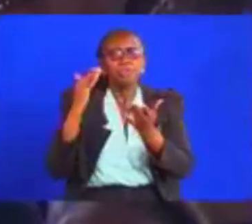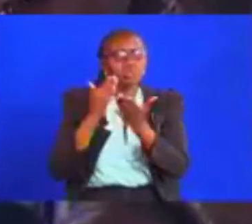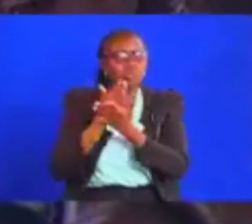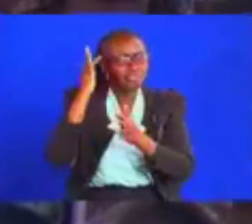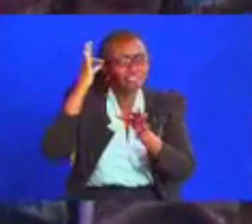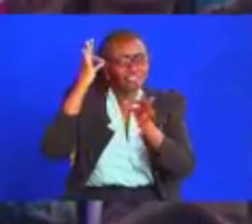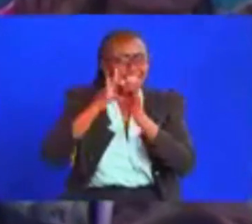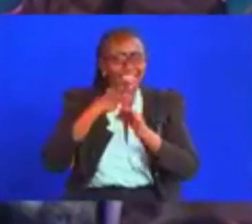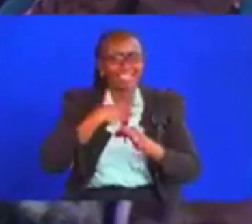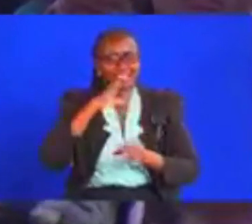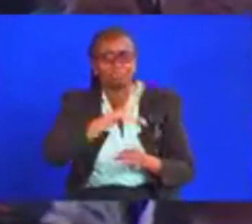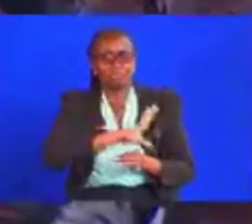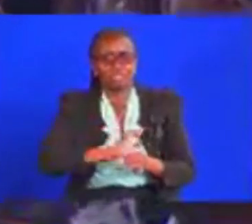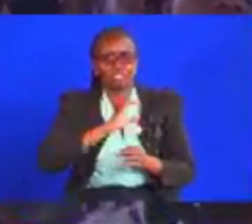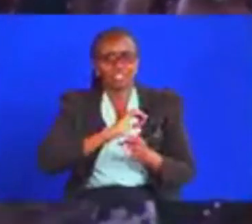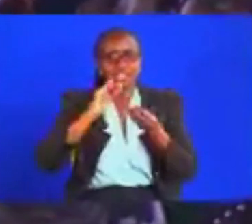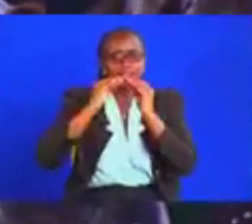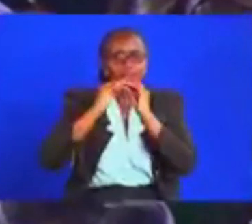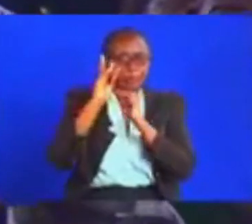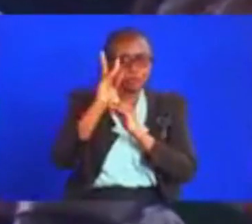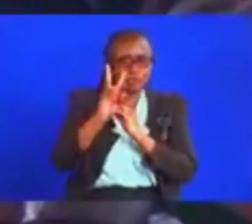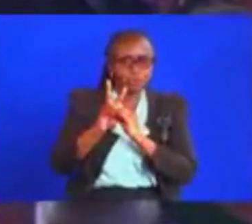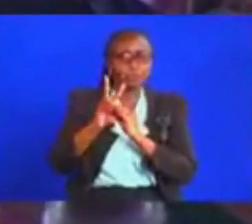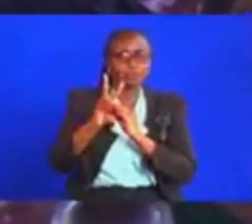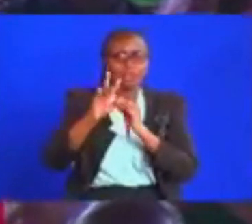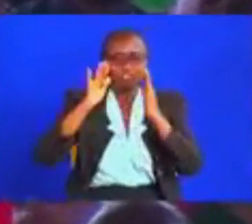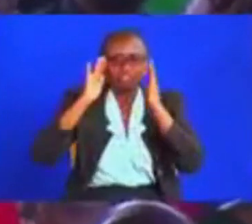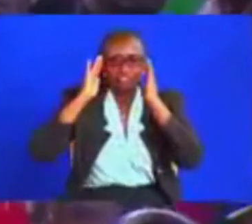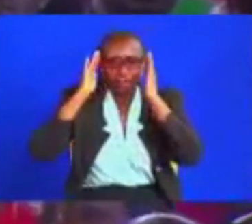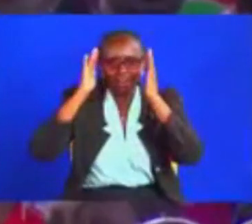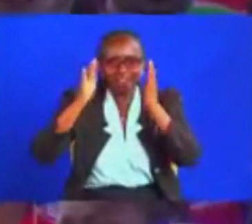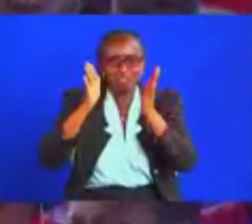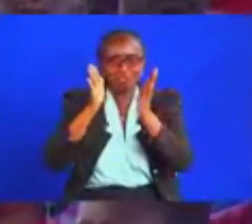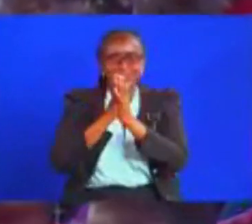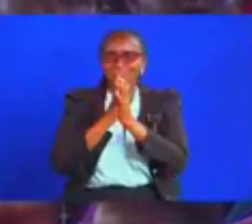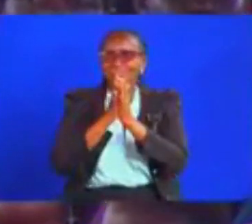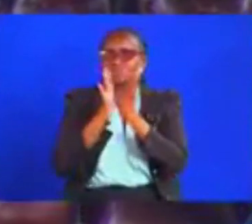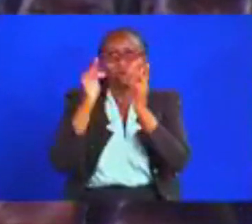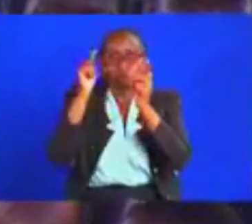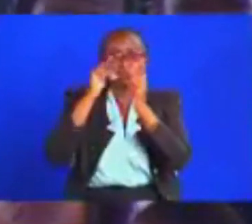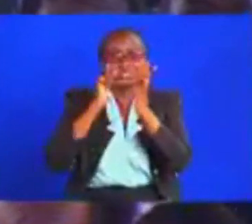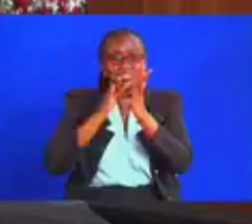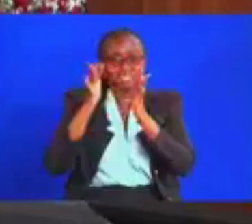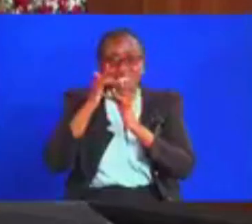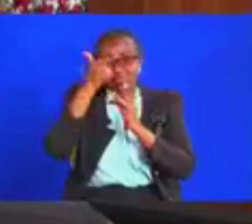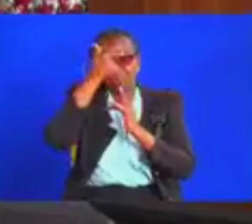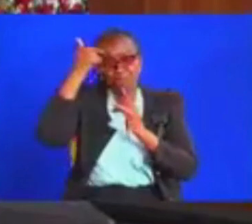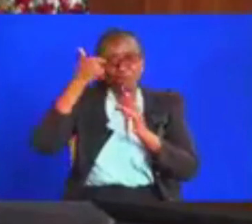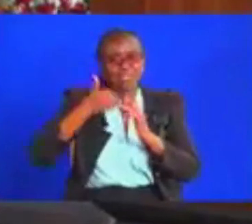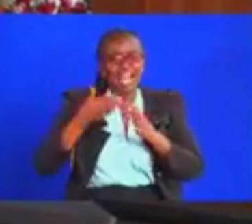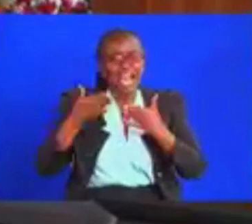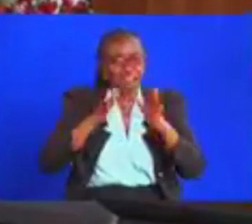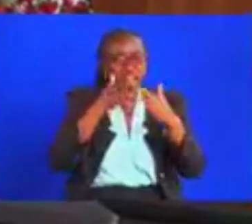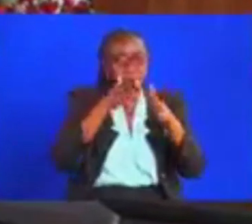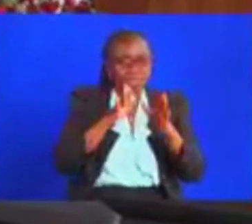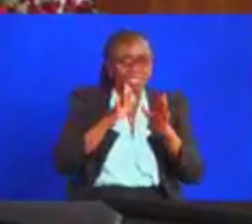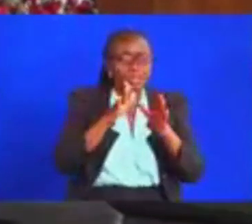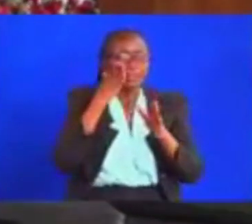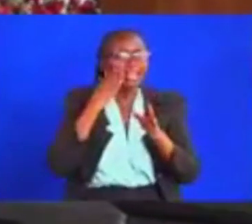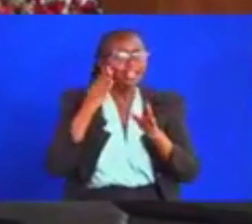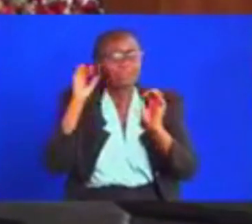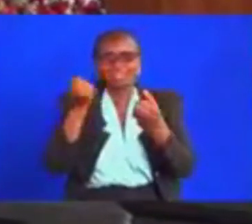and patience. Number two is looking unto Jesus, because there are dimensions that experience cannot